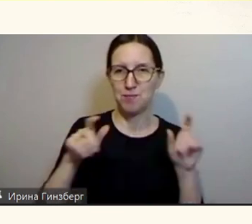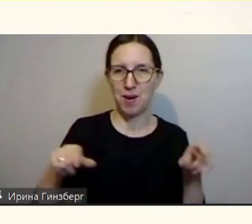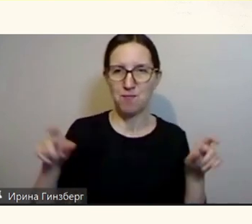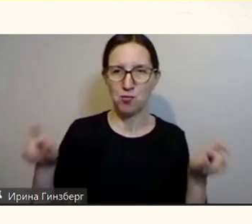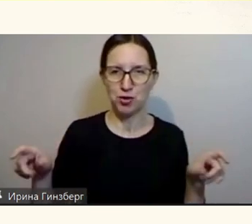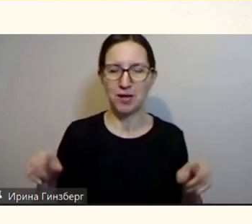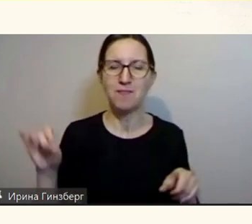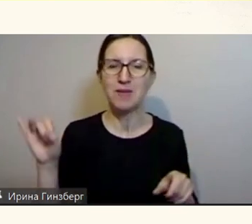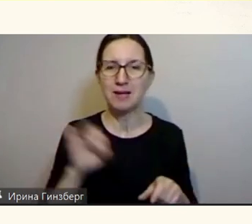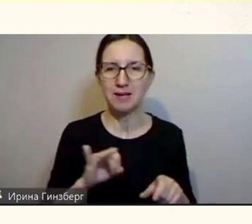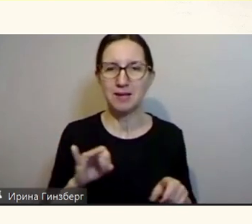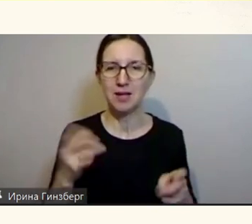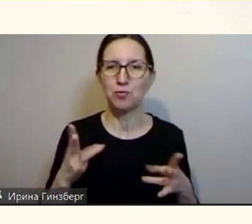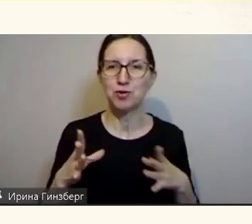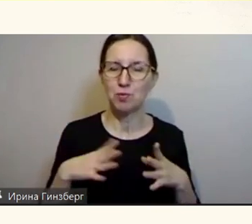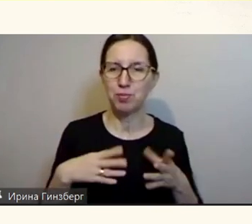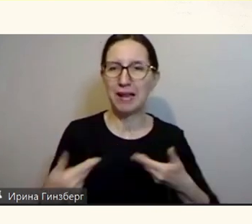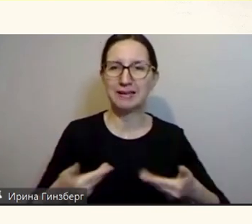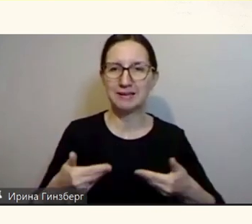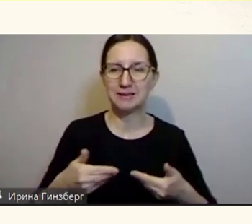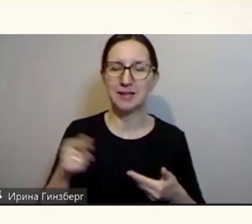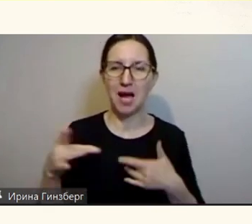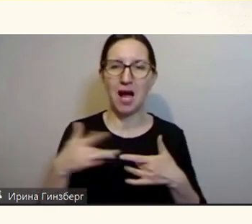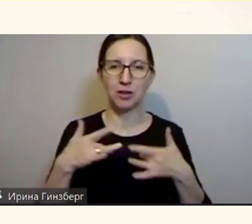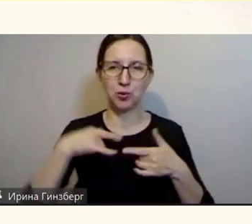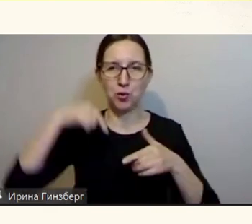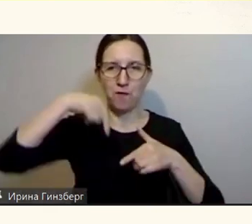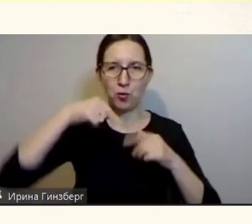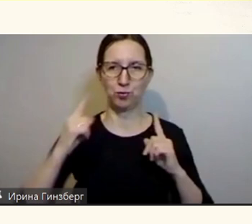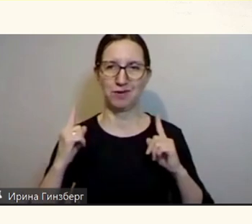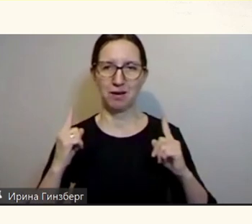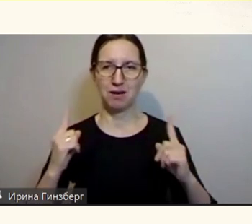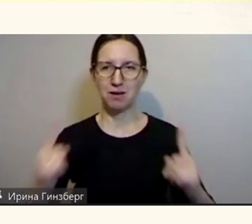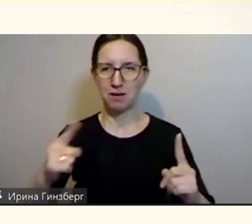cones, and because we were shooting with